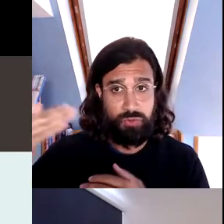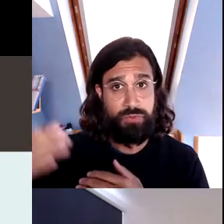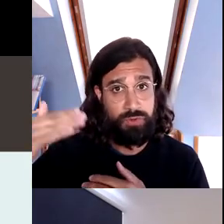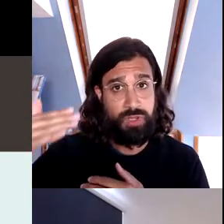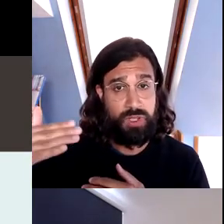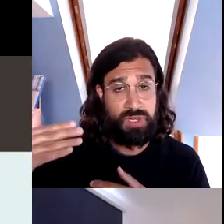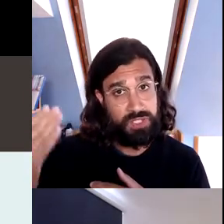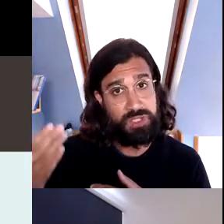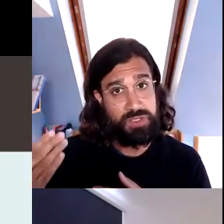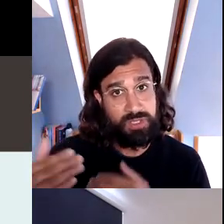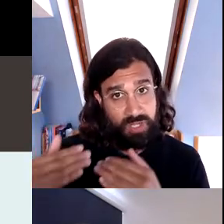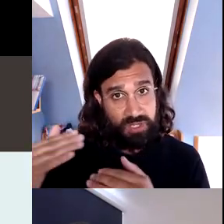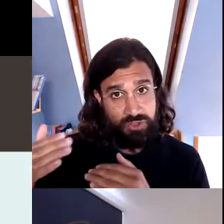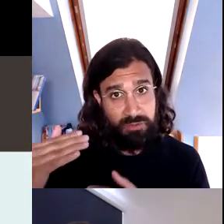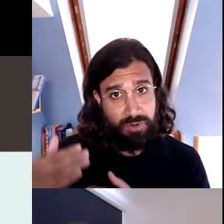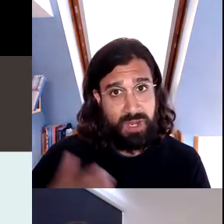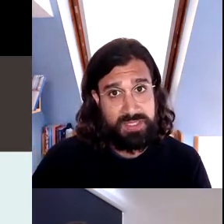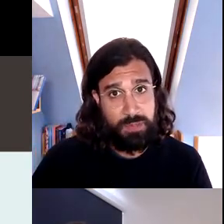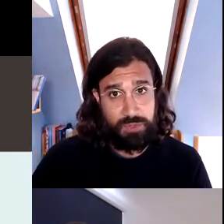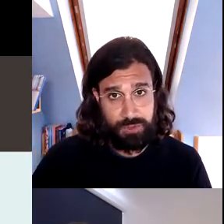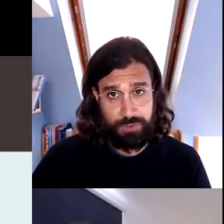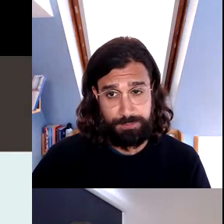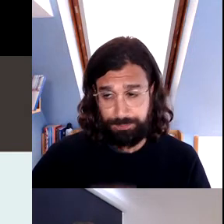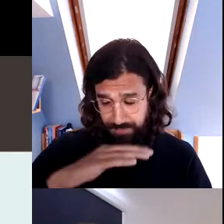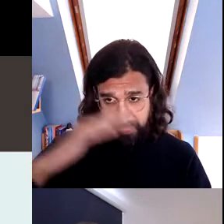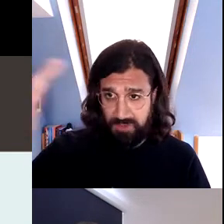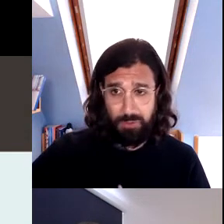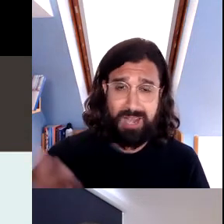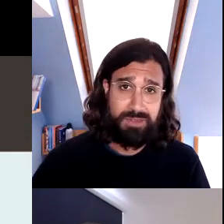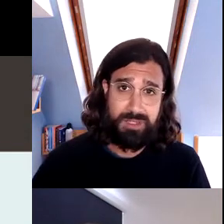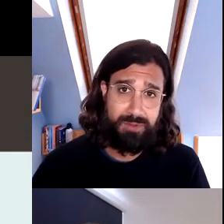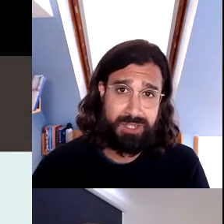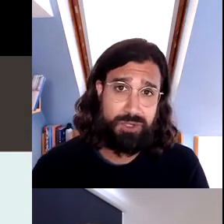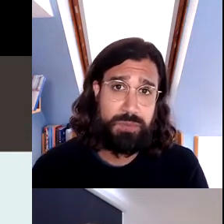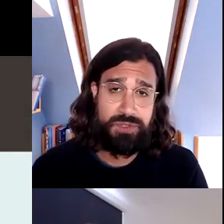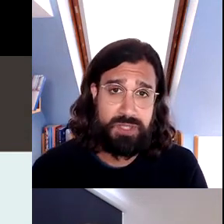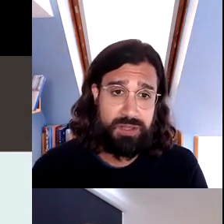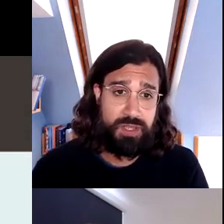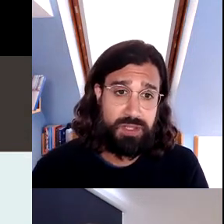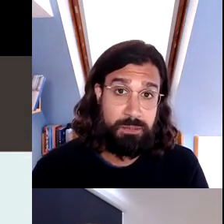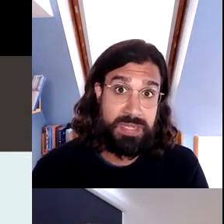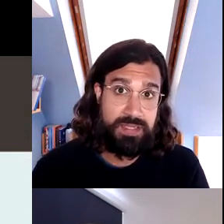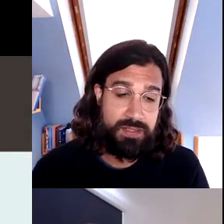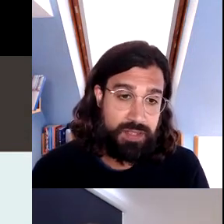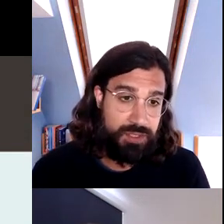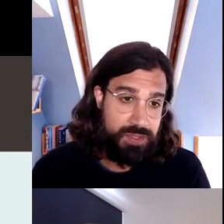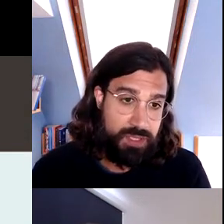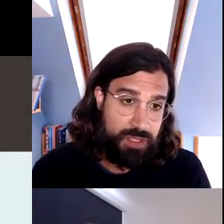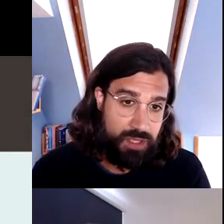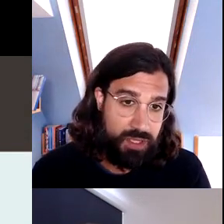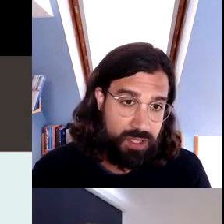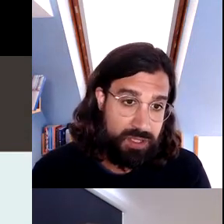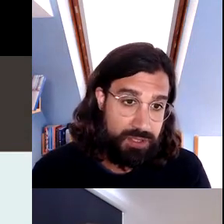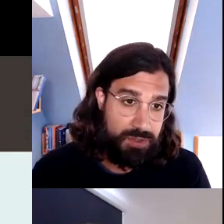to trawl through the conditions and try and find exemptions or other regulatory options that meet